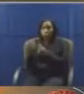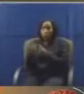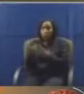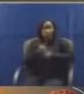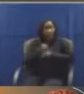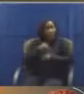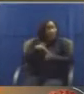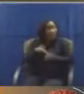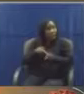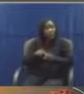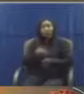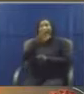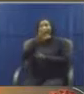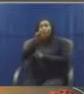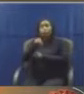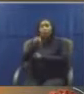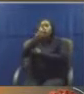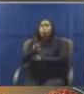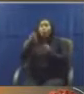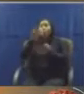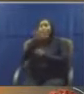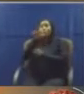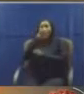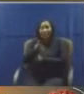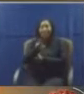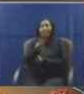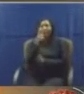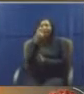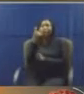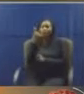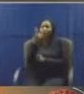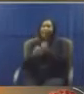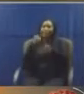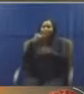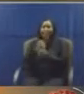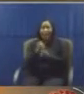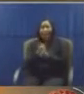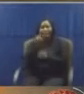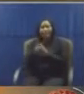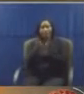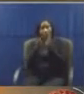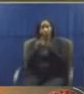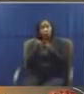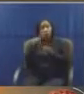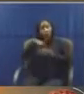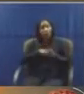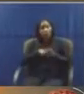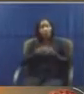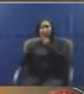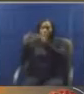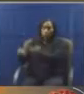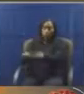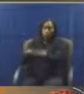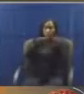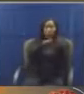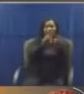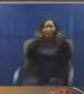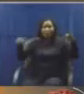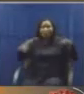we spend 8.2 billion per year. That money does not come, it comes to us, but we take it to the